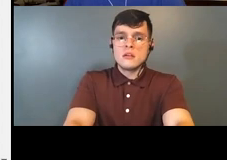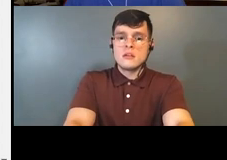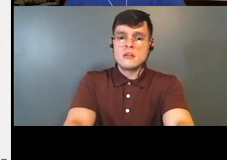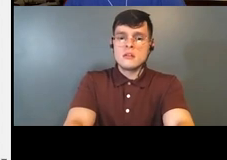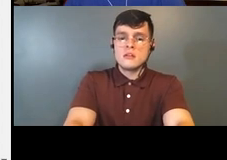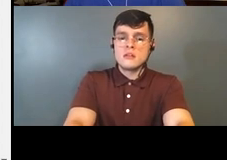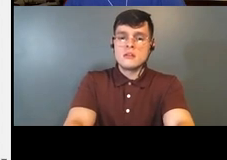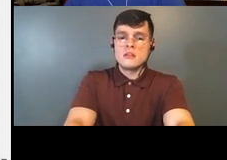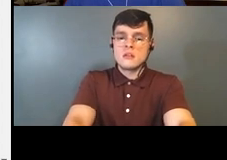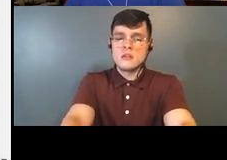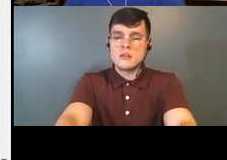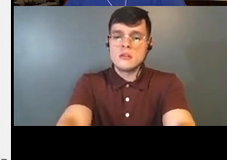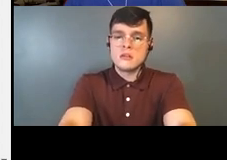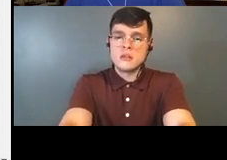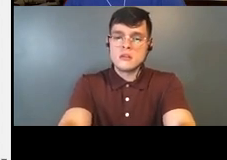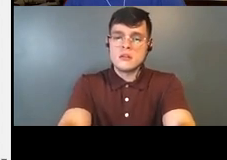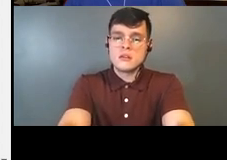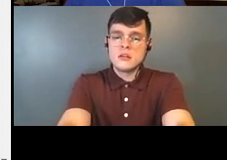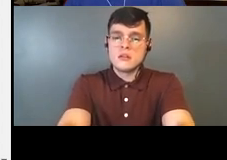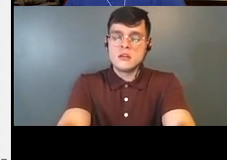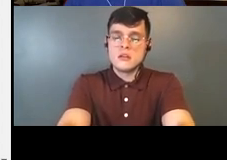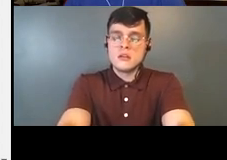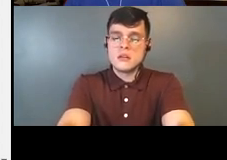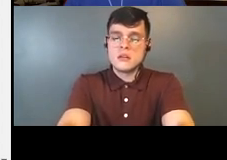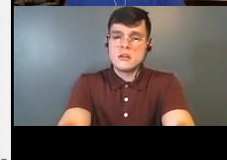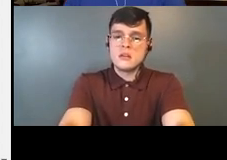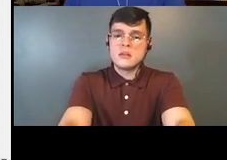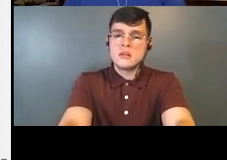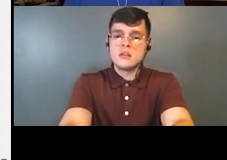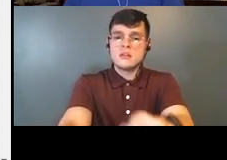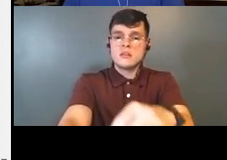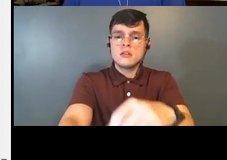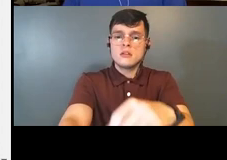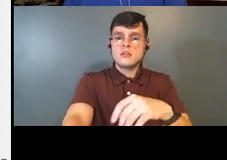parent 11 right parent checkbox checked. Okay, that's the one I checked.